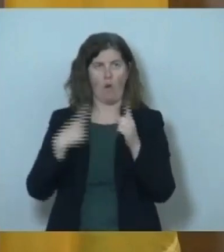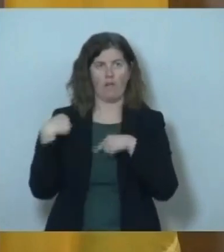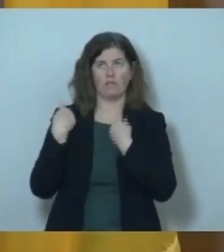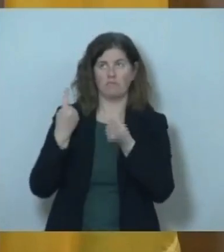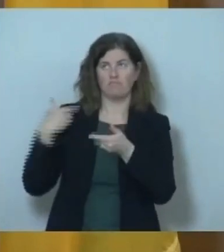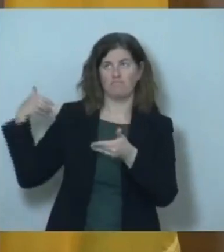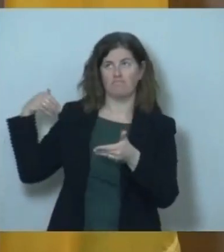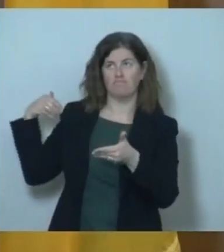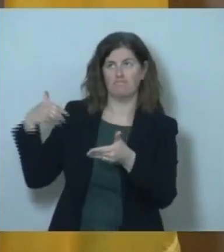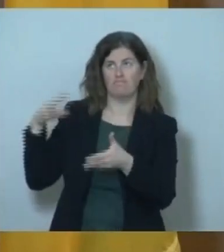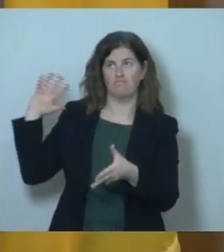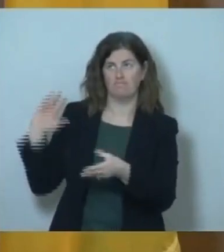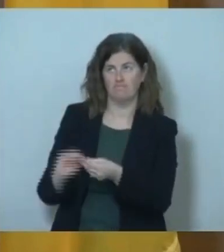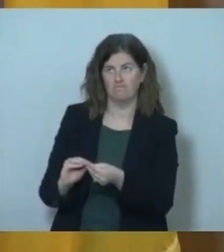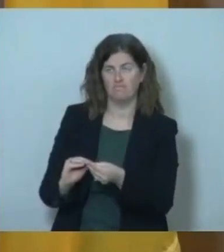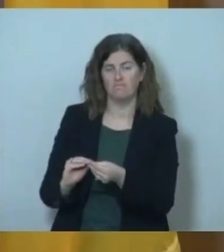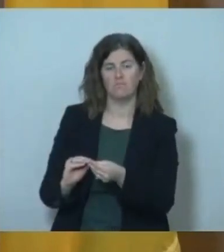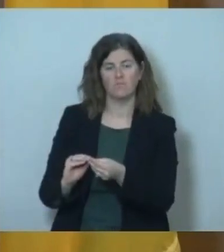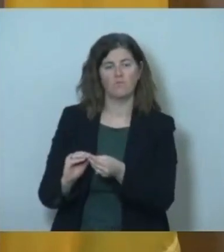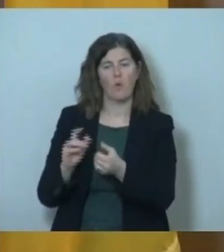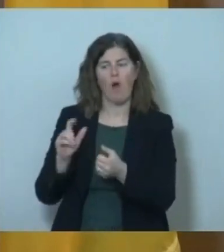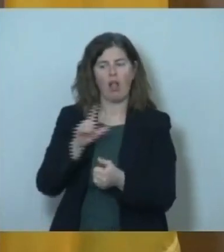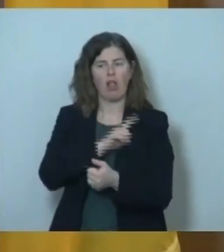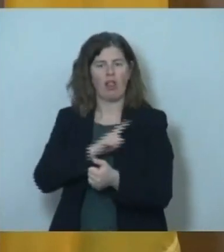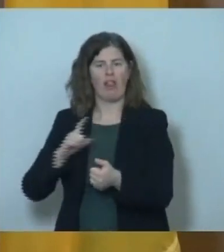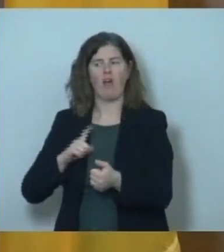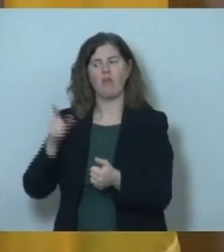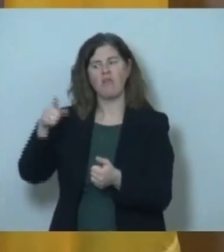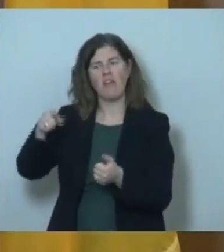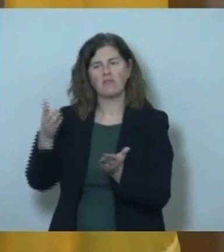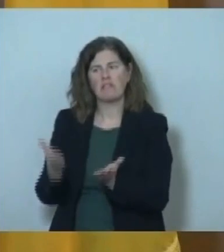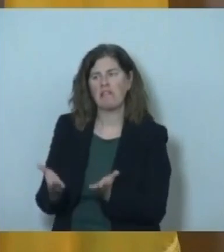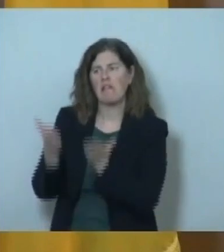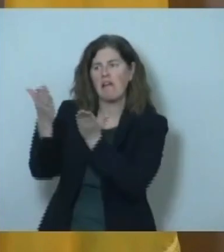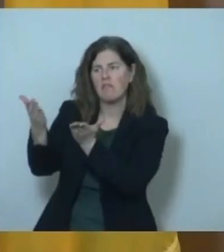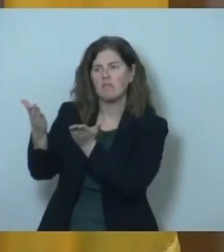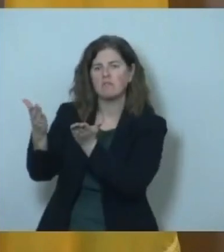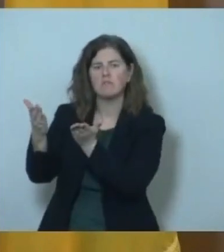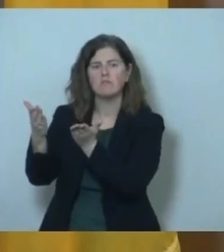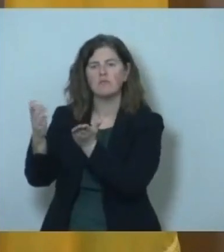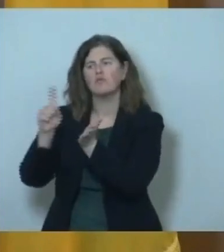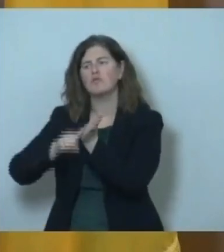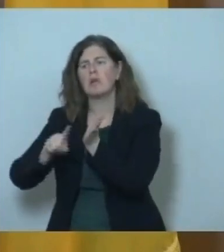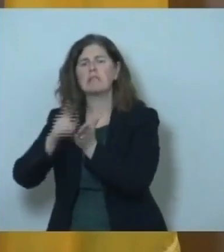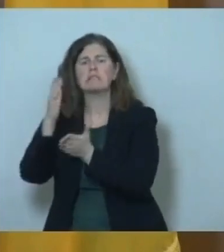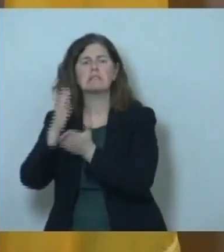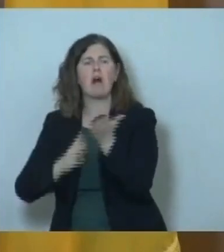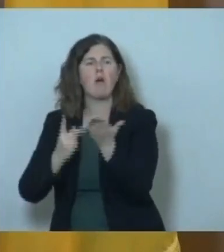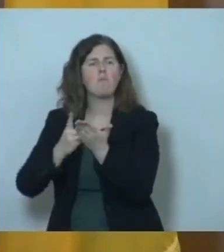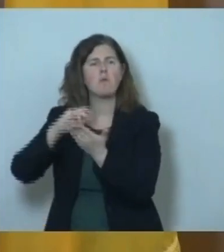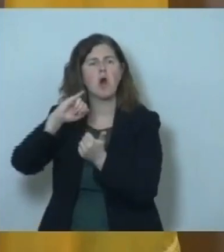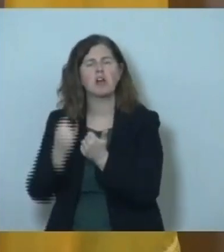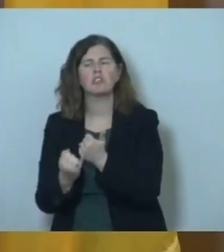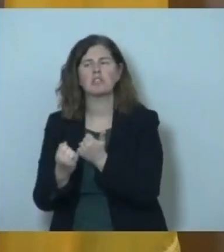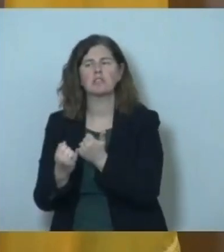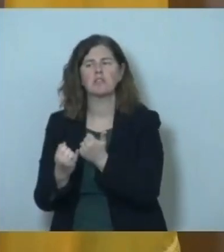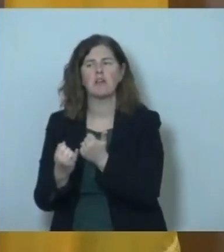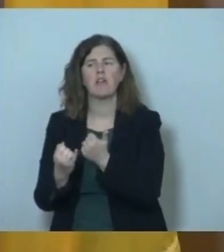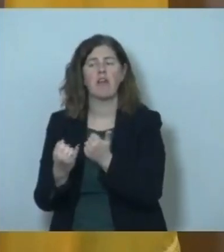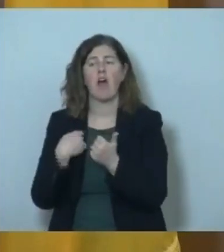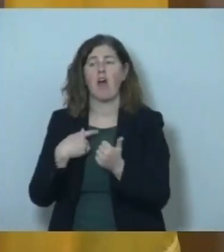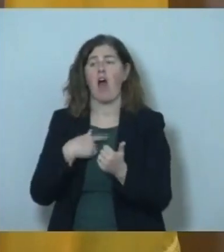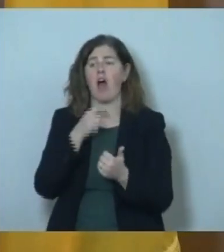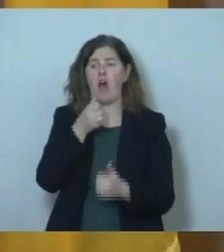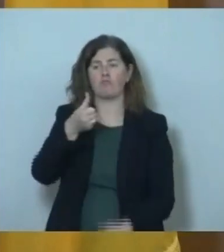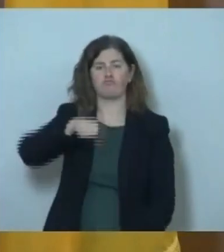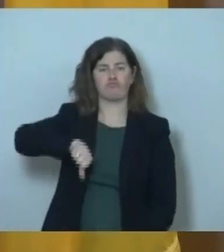We're not, we want the legislature to get a chance to take a look at some capital projects that we didn't veto on the front end,